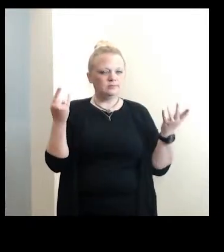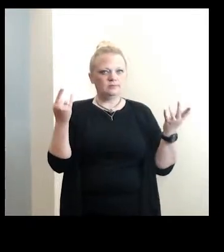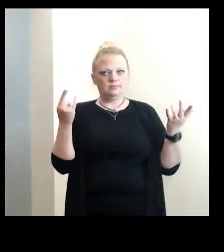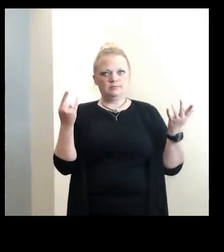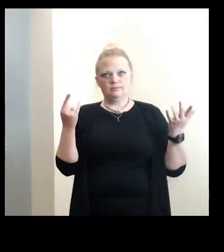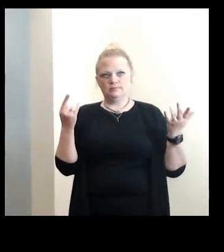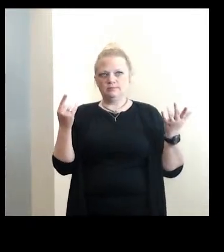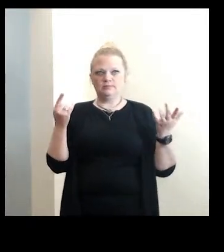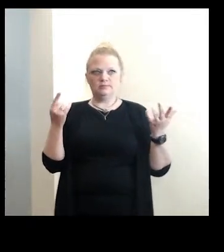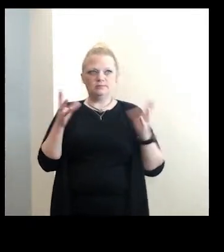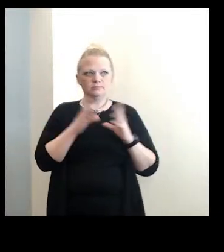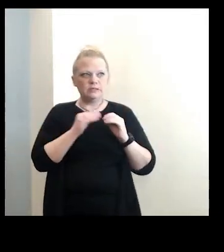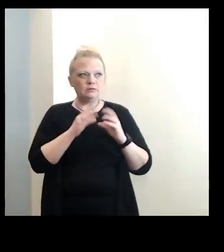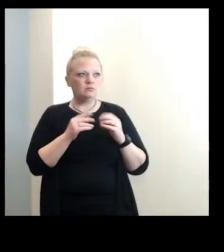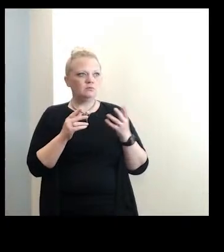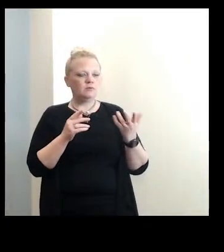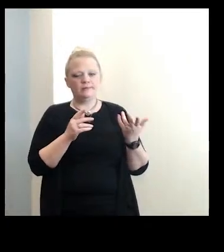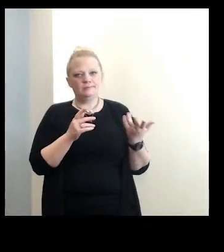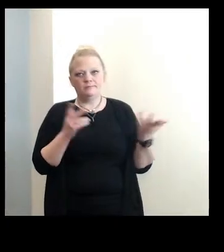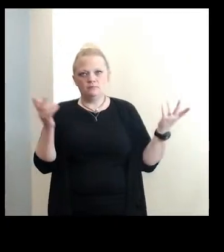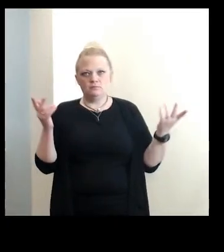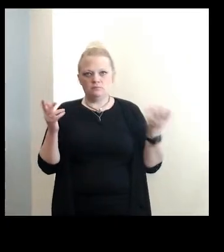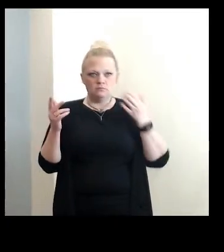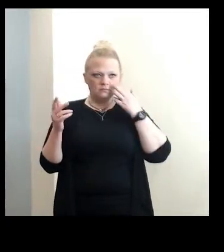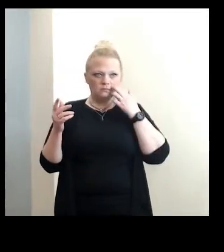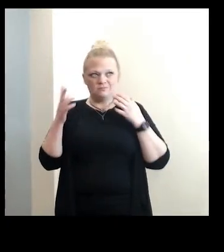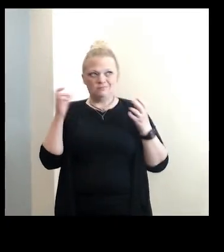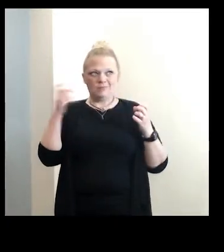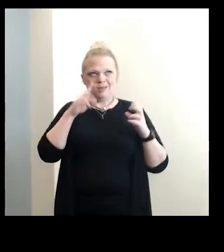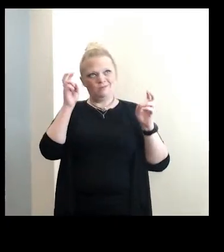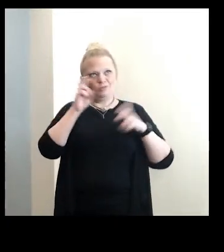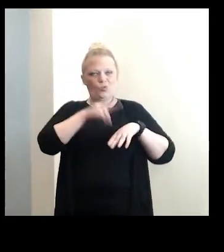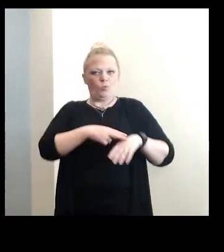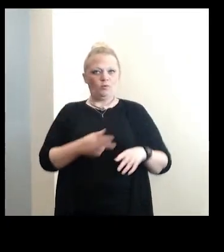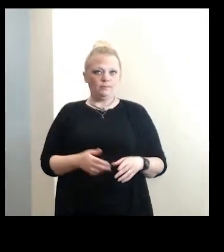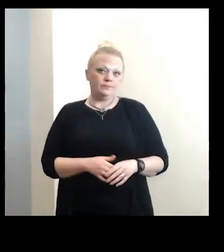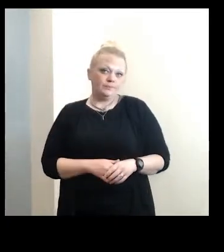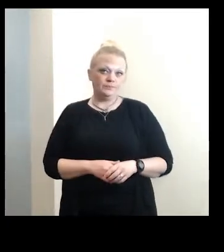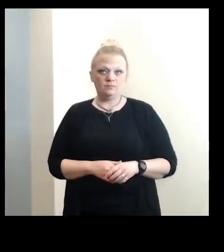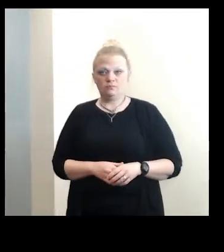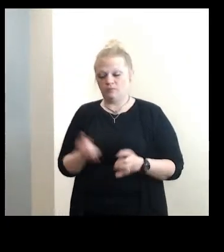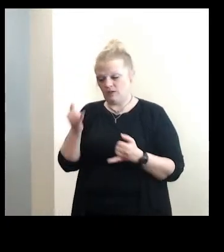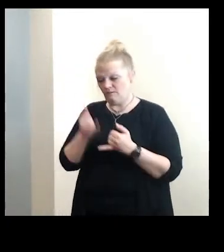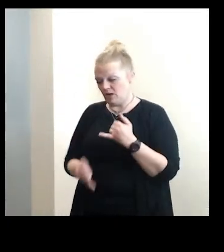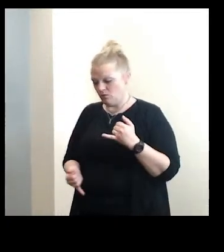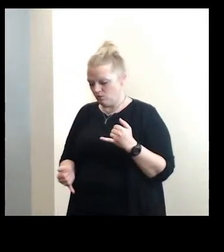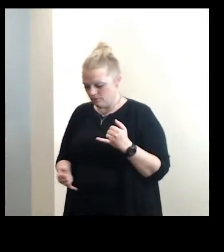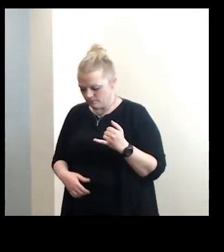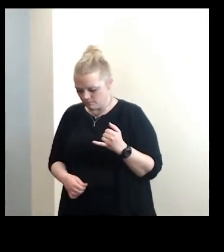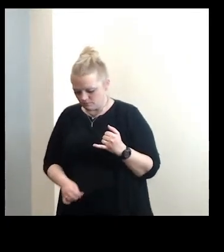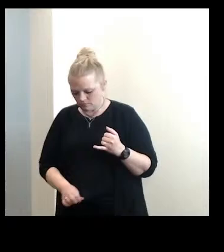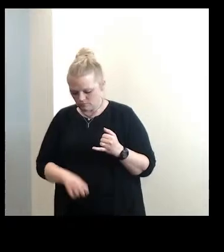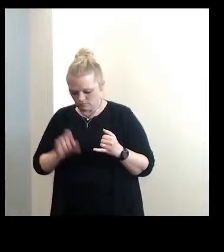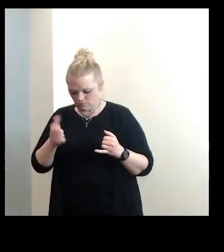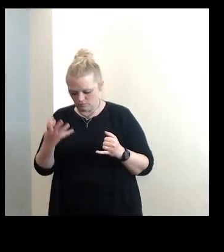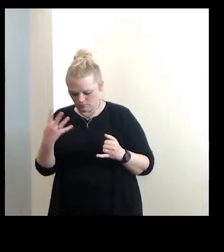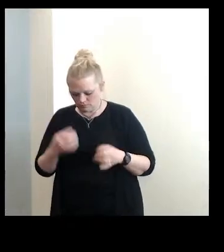when we're in meetings, and we're kind of back to normal. Final question, Channel